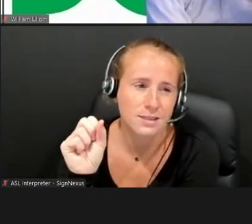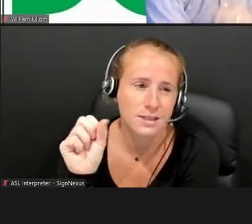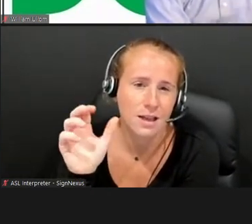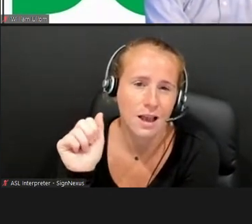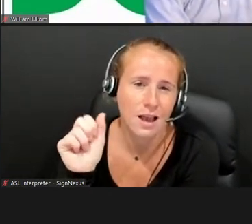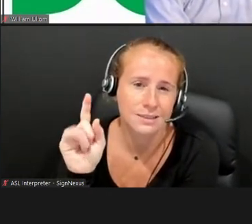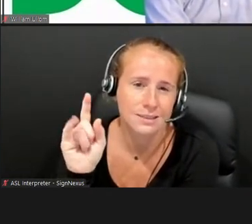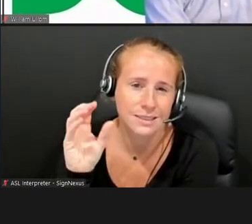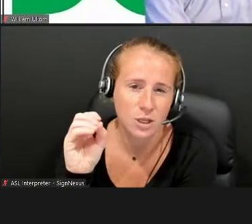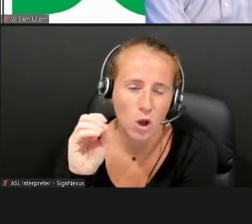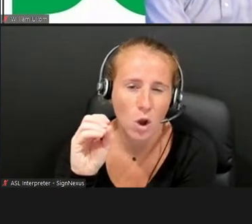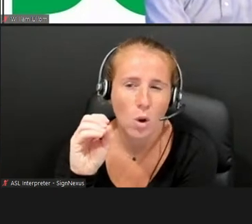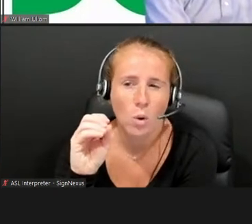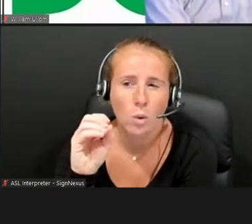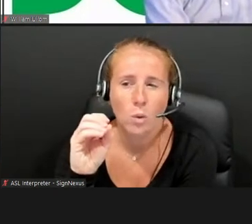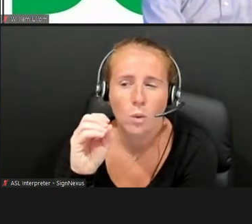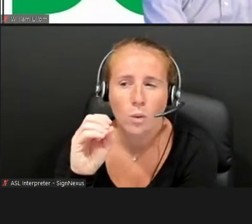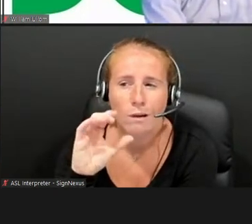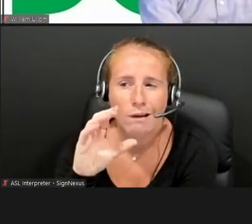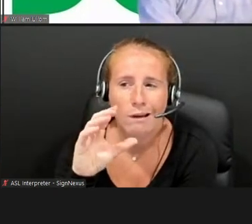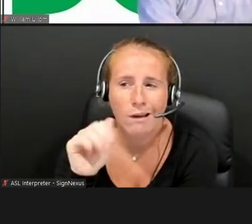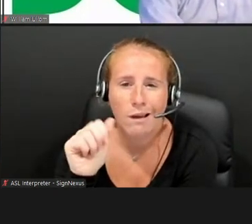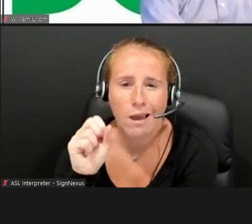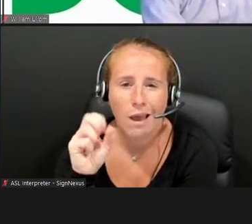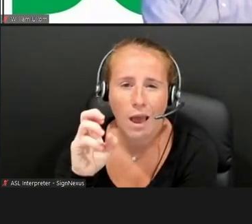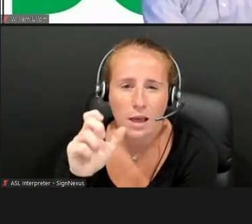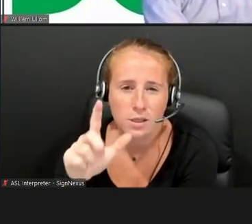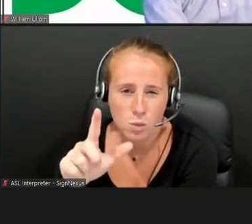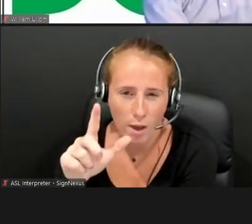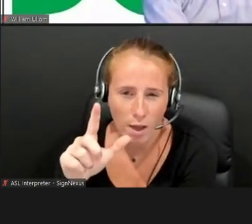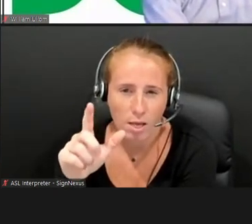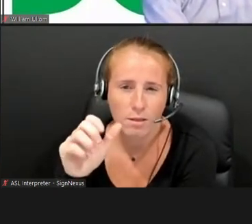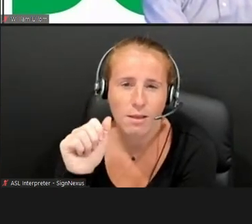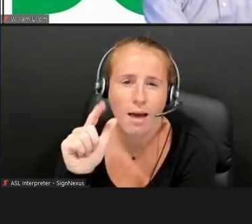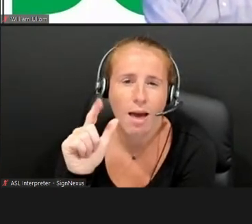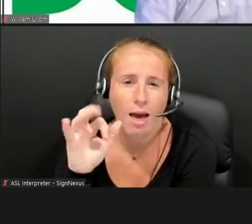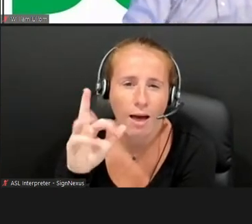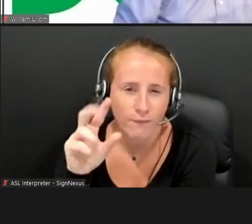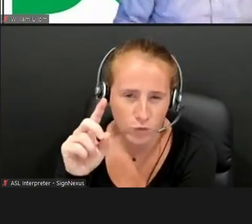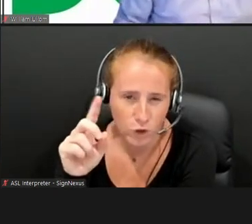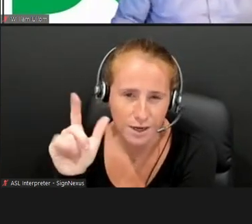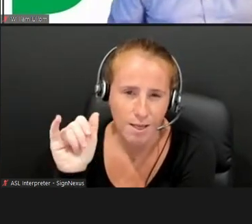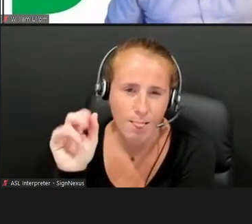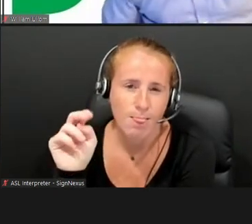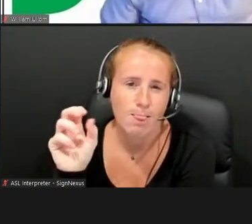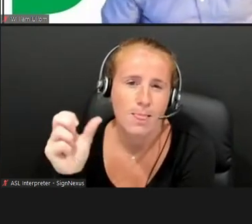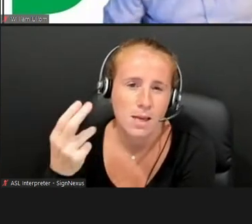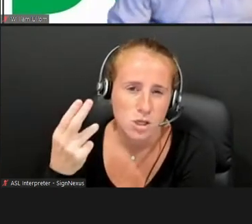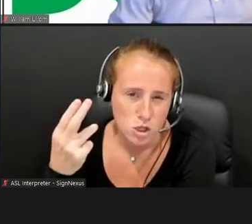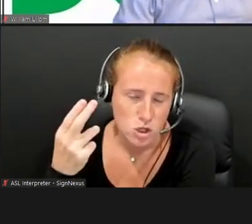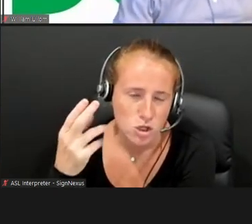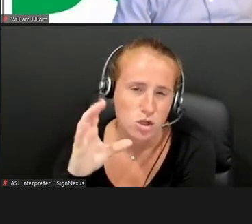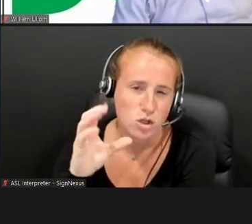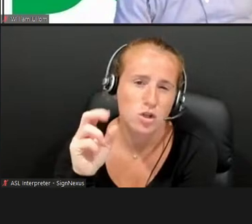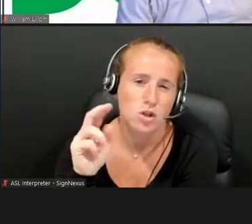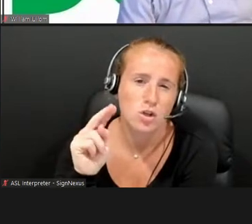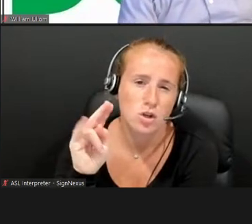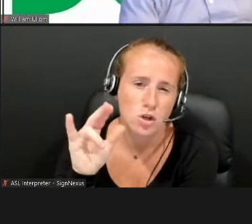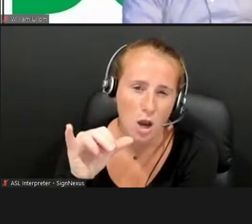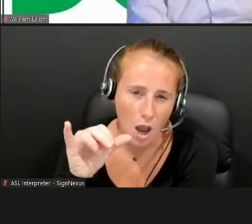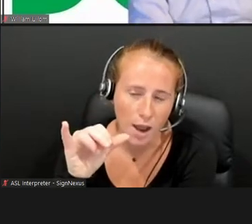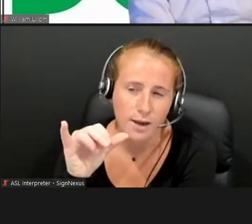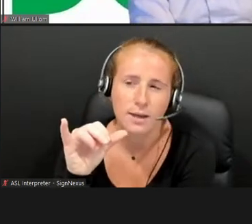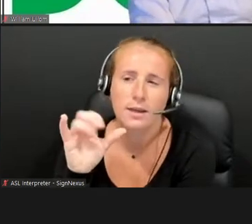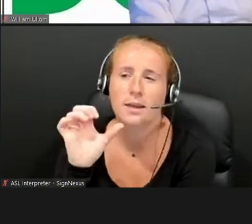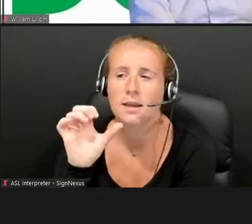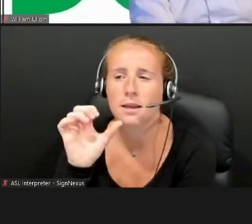Caswell McLean Alfred Lynch Connie zambianchi